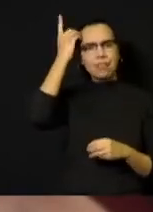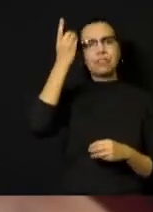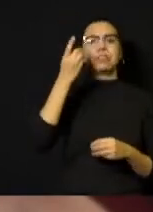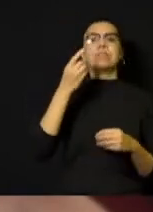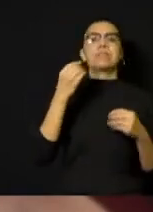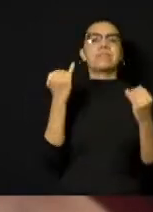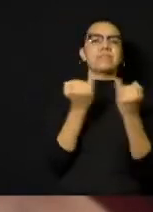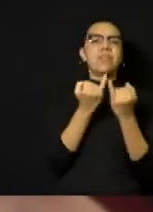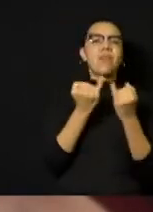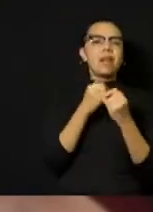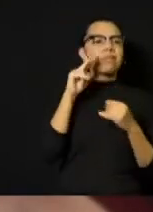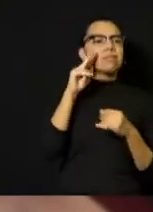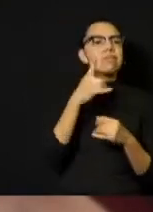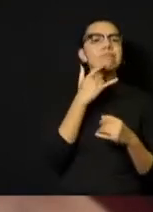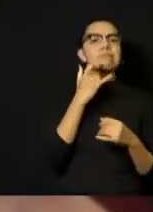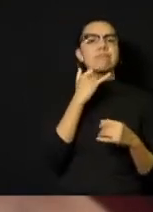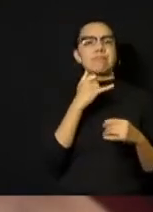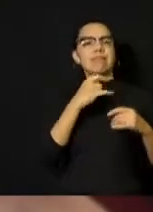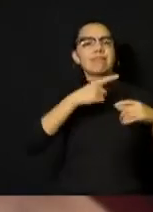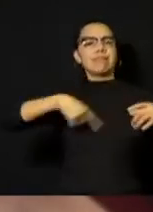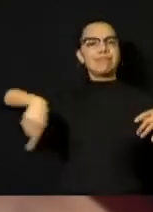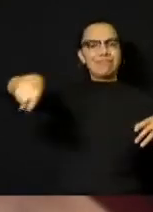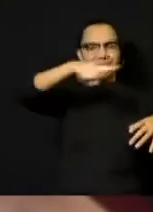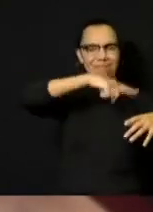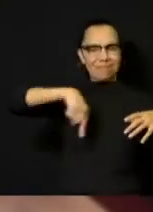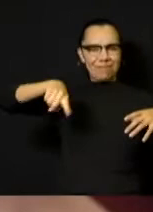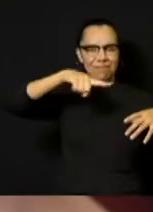that have been in competitions.